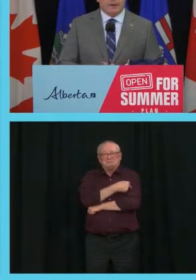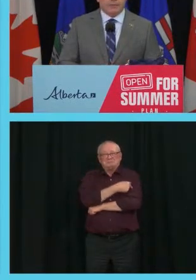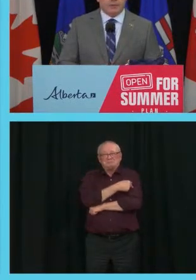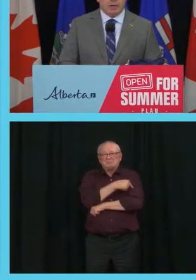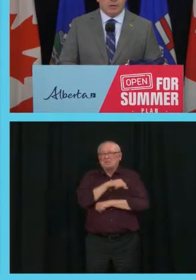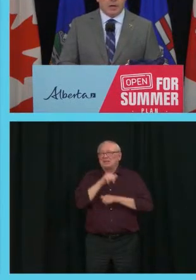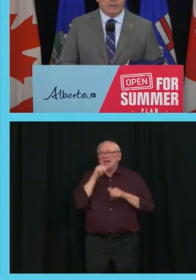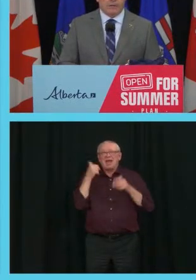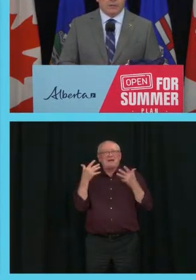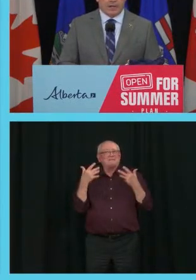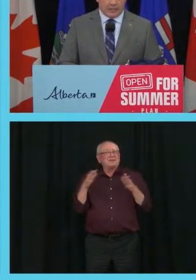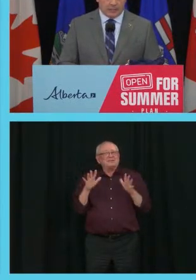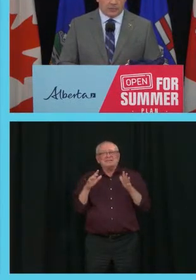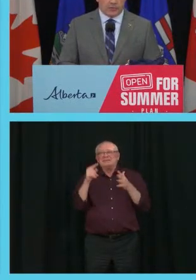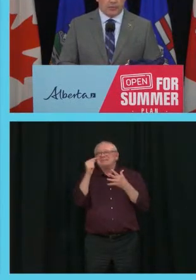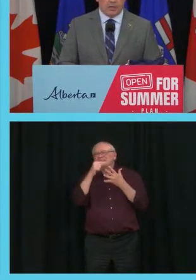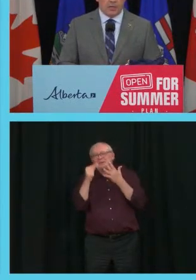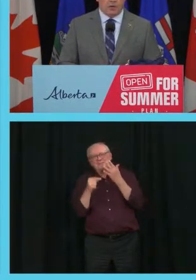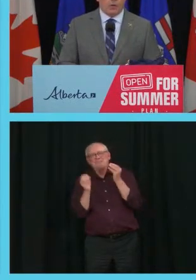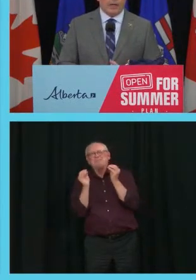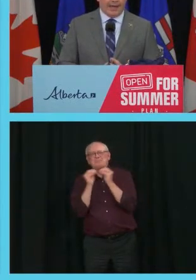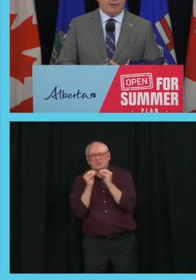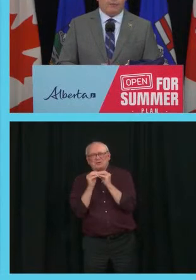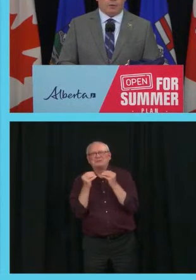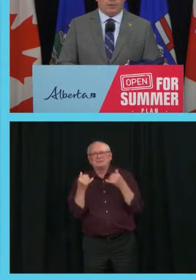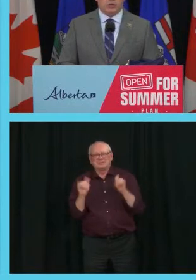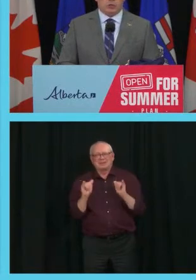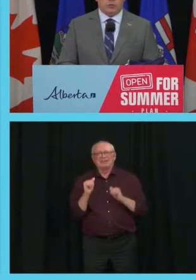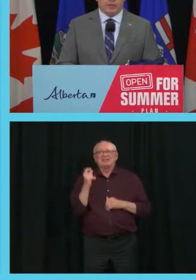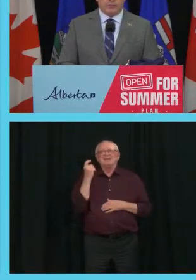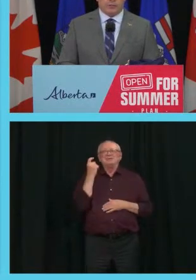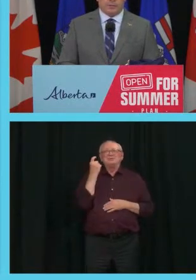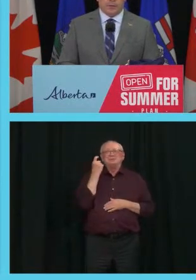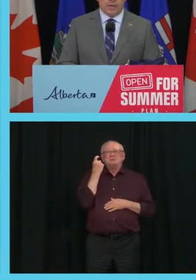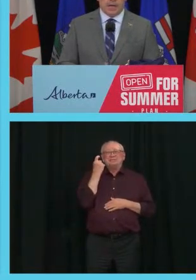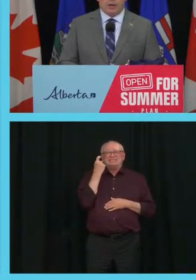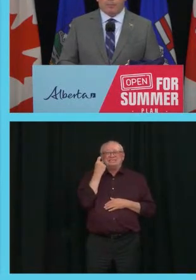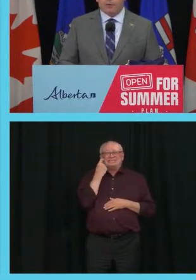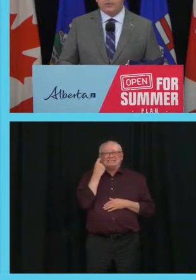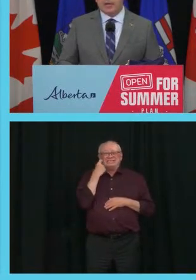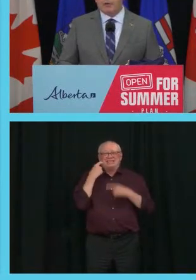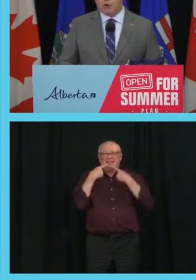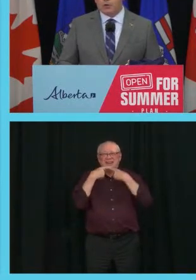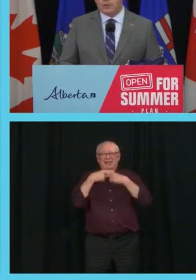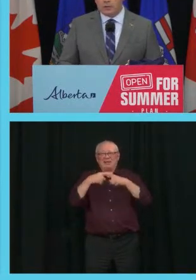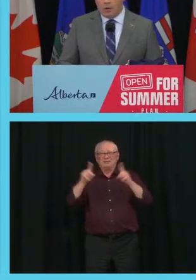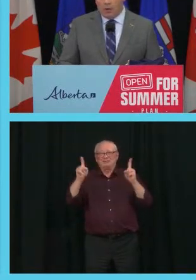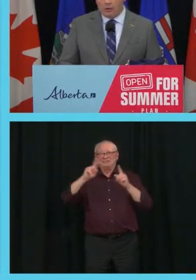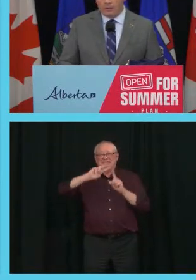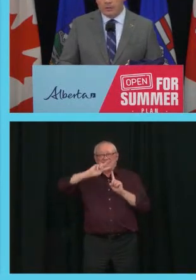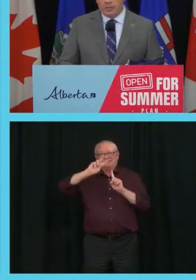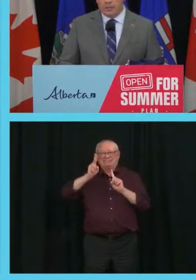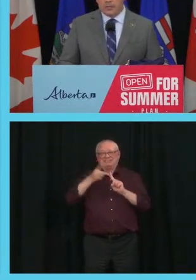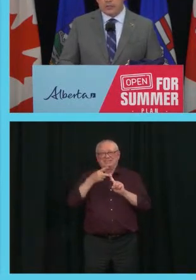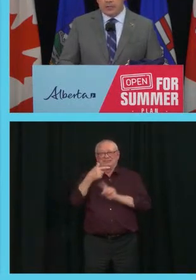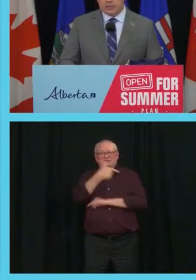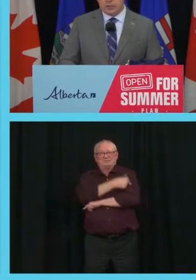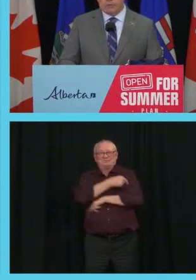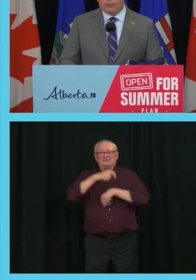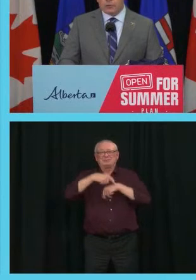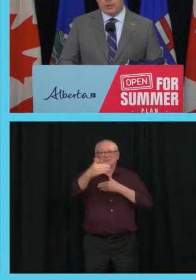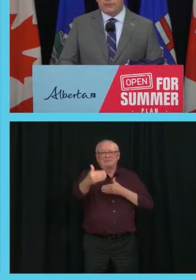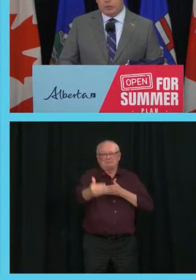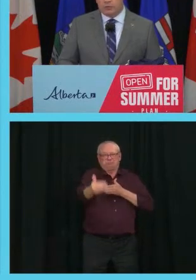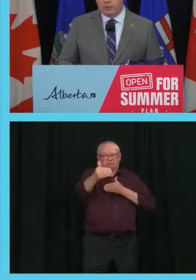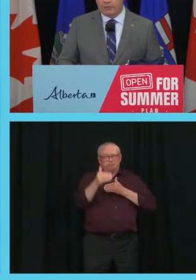we kicked off the start of second doses, well ahead of our original schedule. And Albertans have heard the call. Since